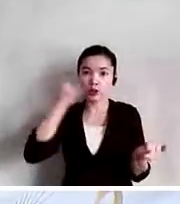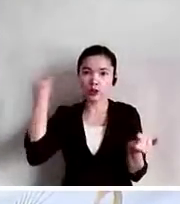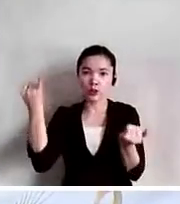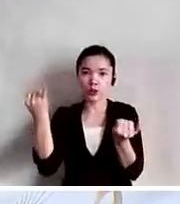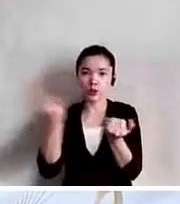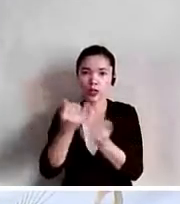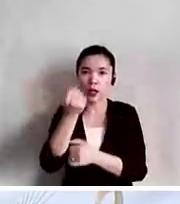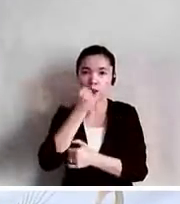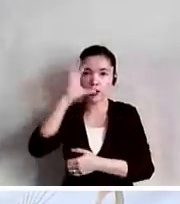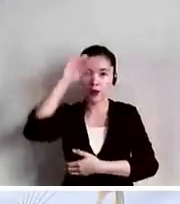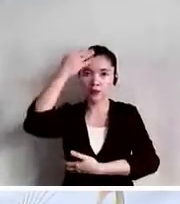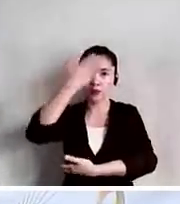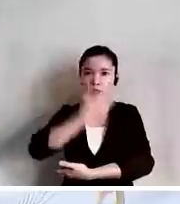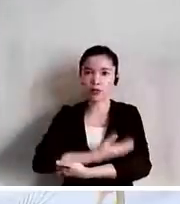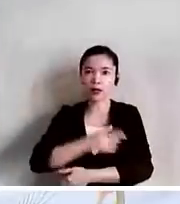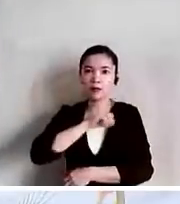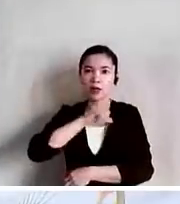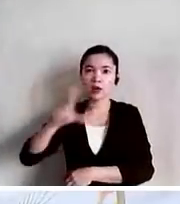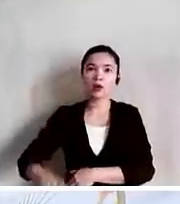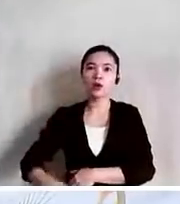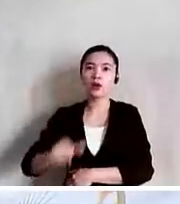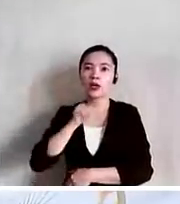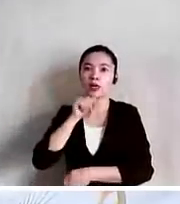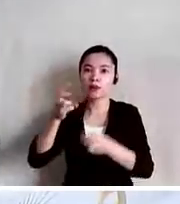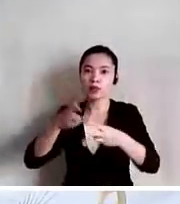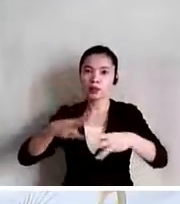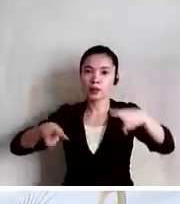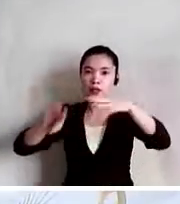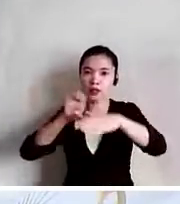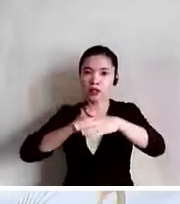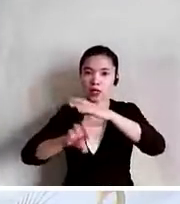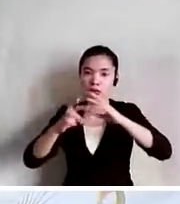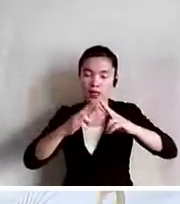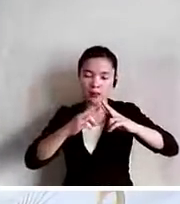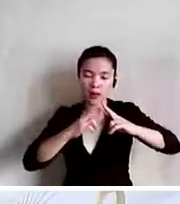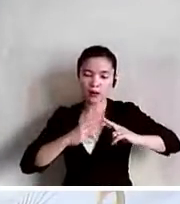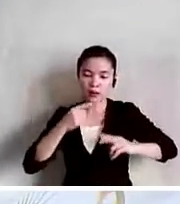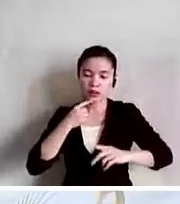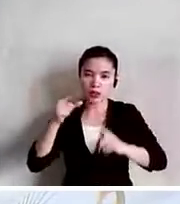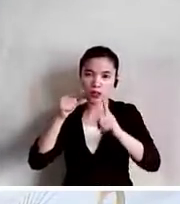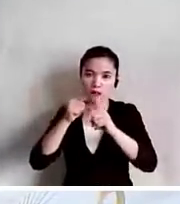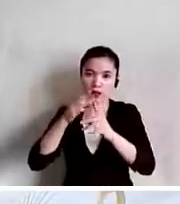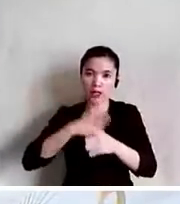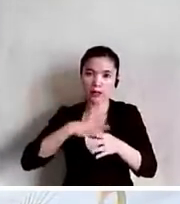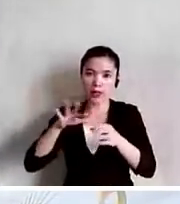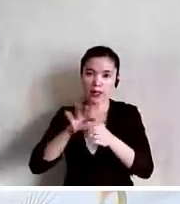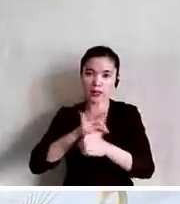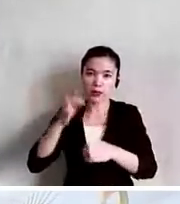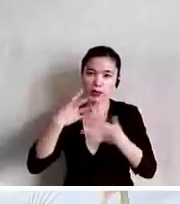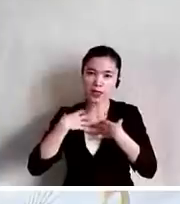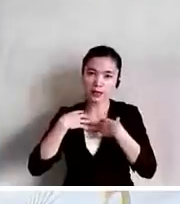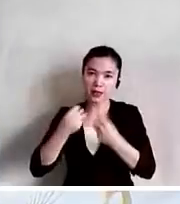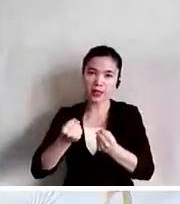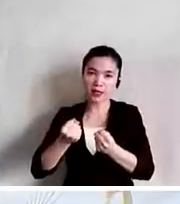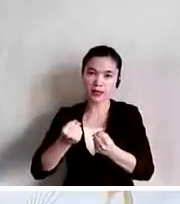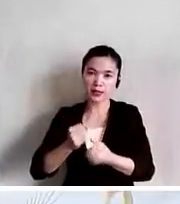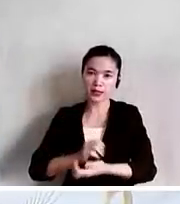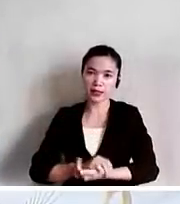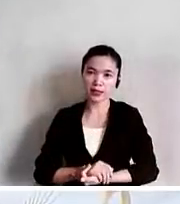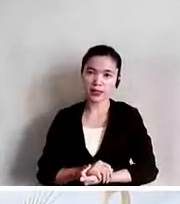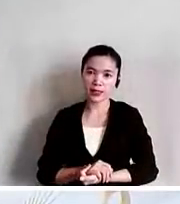I am not worthy that I should enter under my roof, but I will say the word and my soul shall be healed.